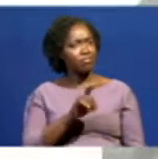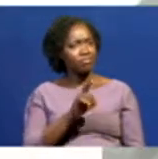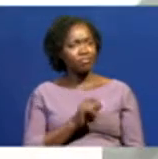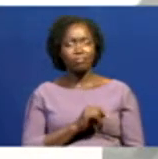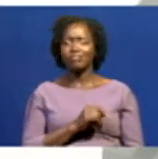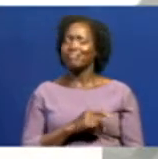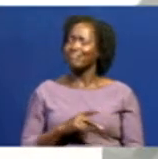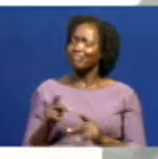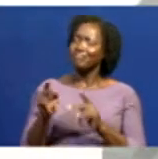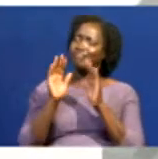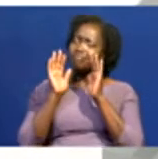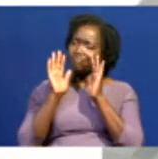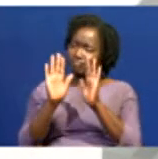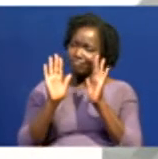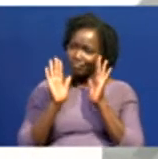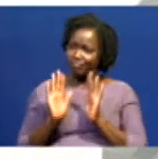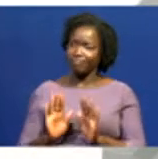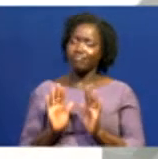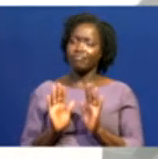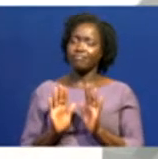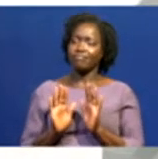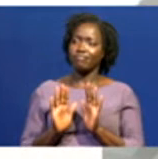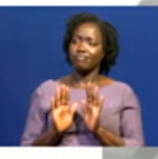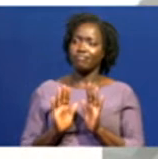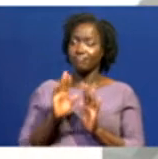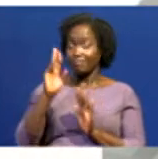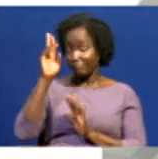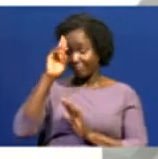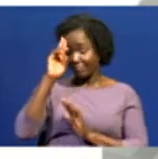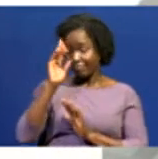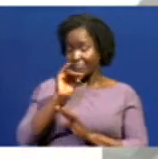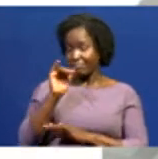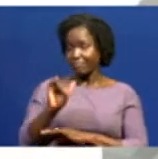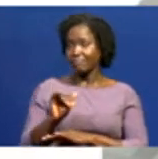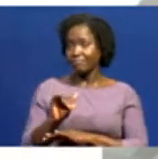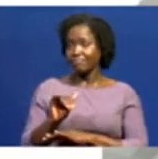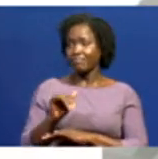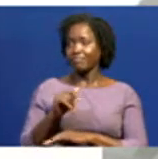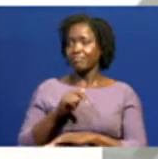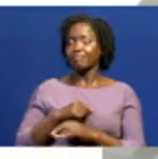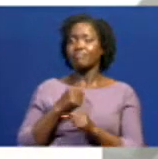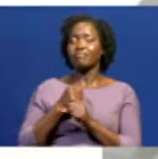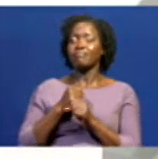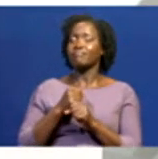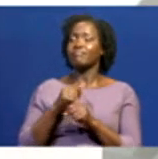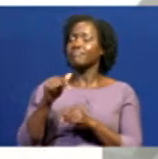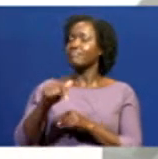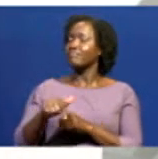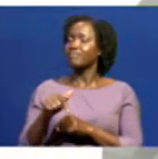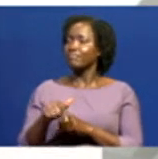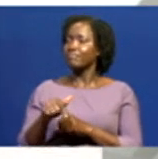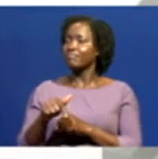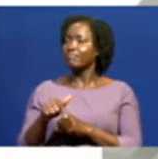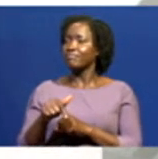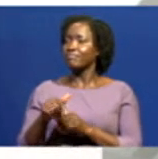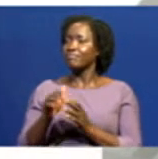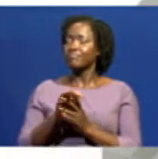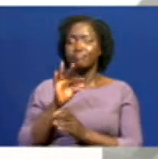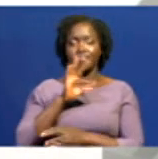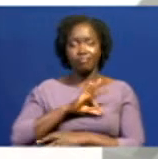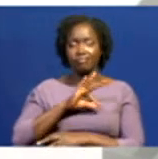Very important. Mm. Very important. The reason is that when we are working today, Cynthia, we are getting an